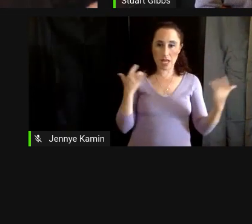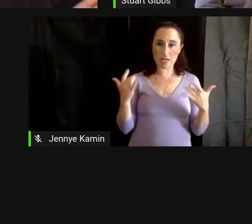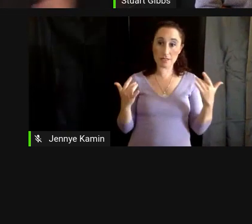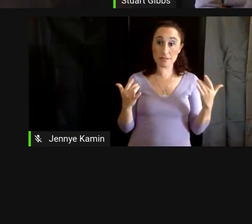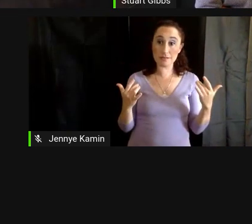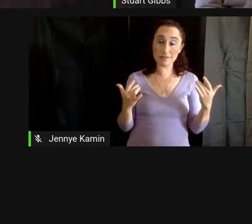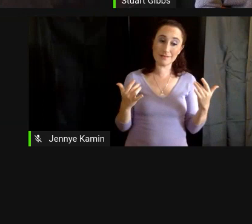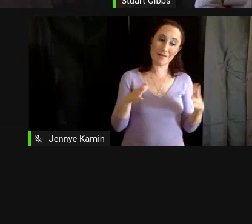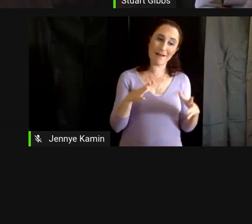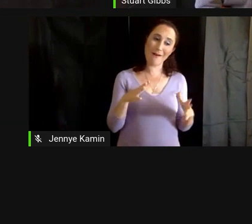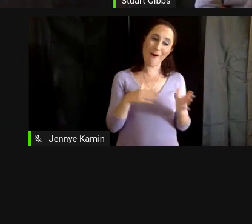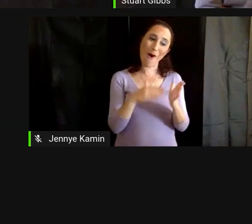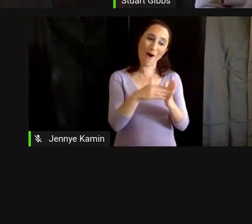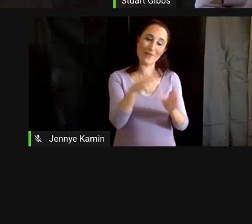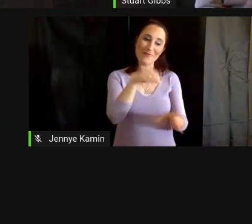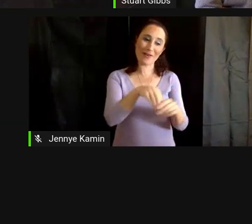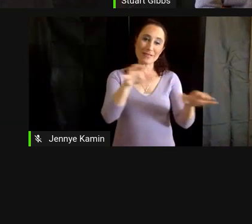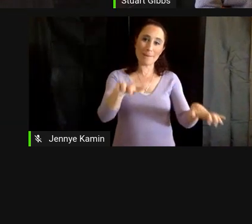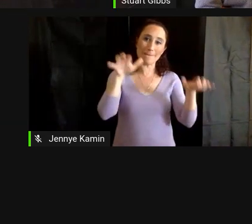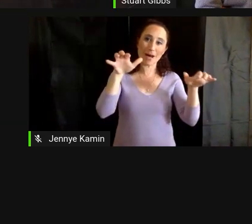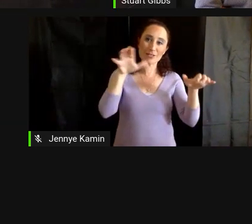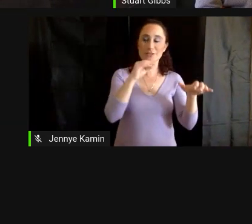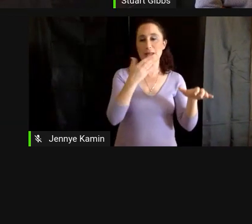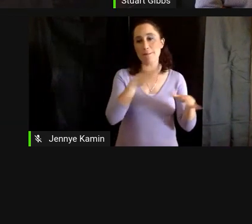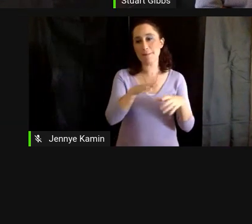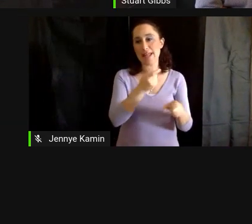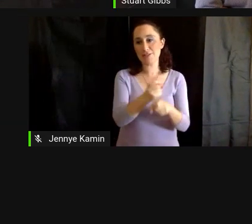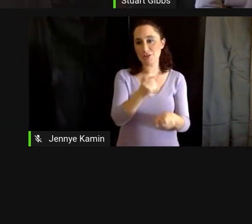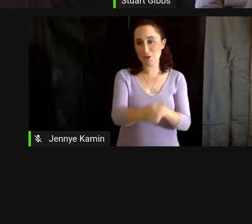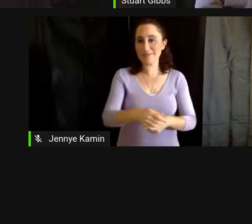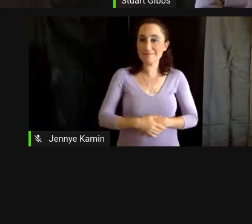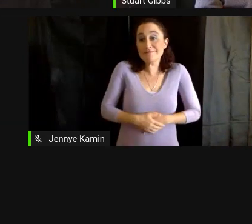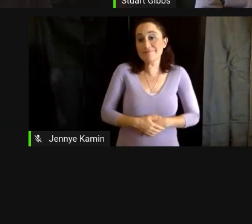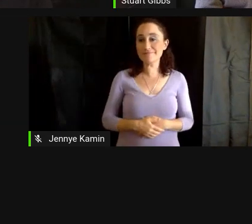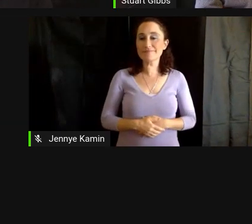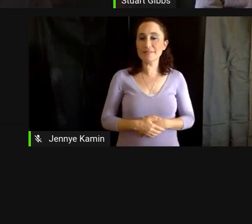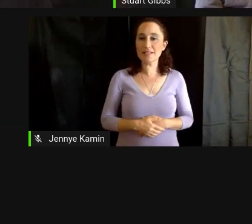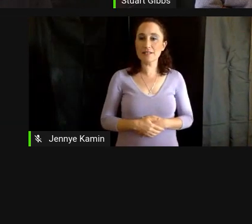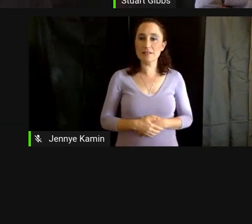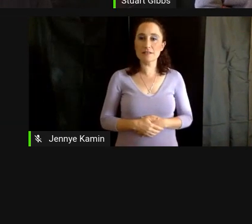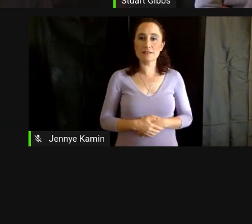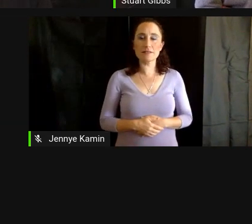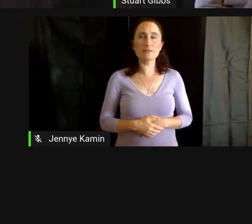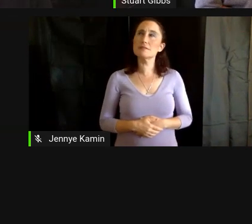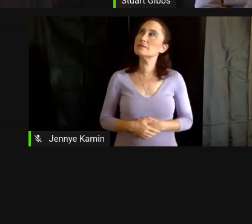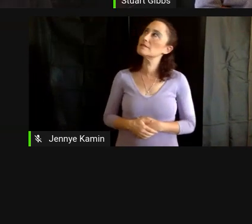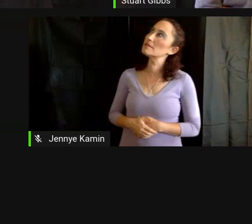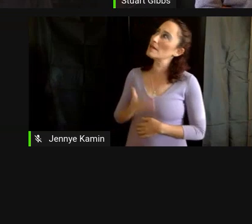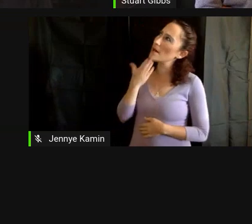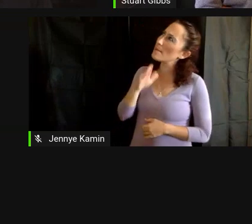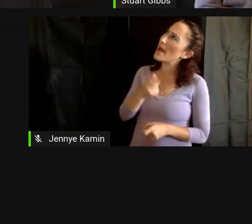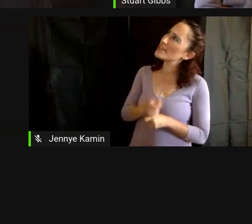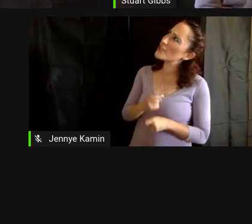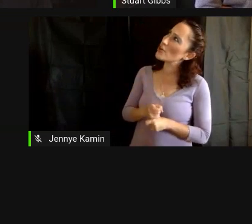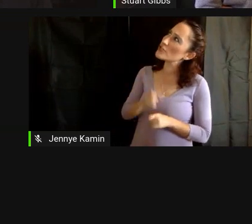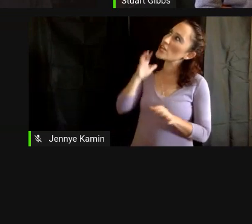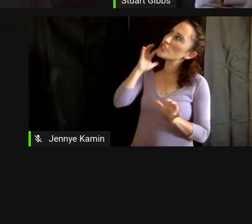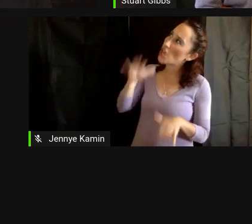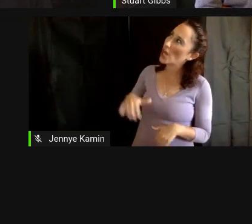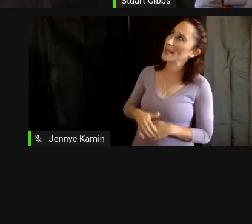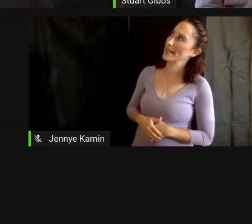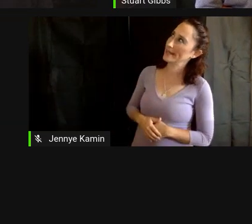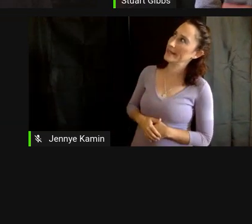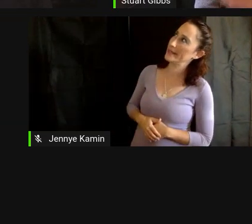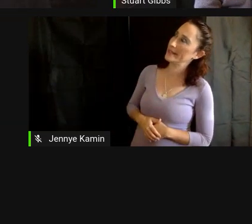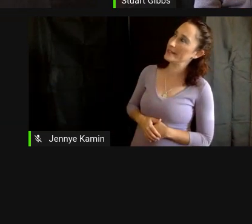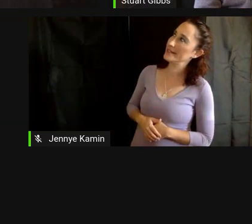often monsters and bad jokes to get there somehow. I'm shocked there's bad jokes. Yeah, me too.